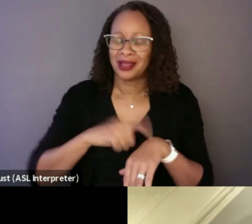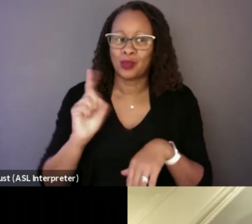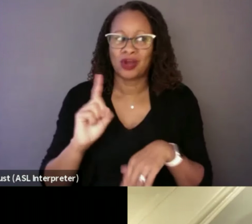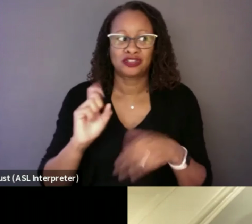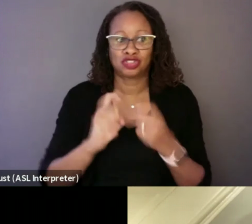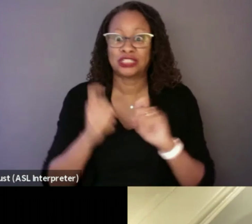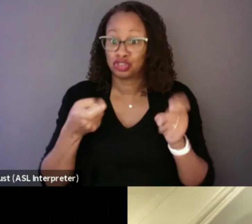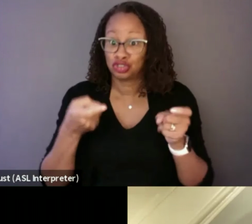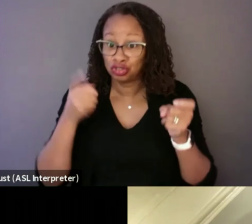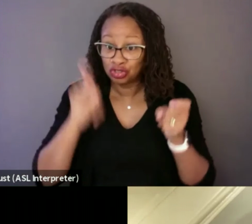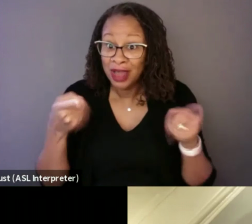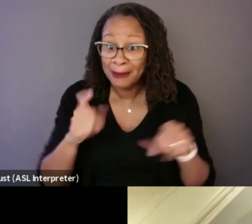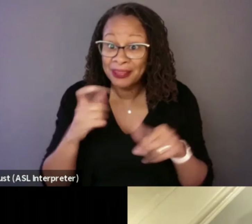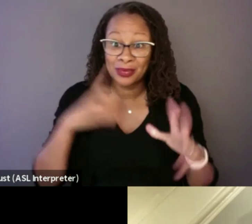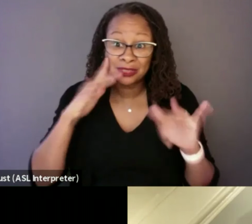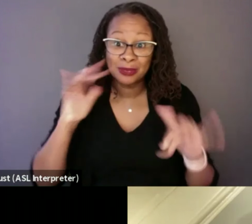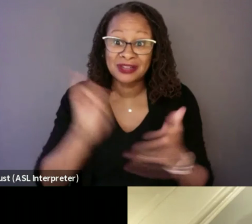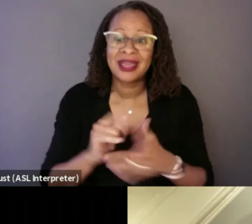didn't.